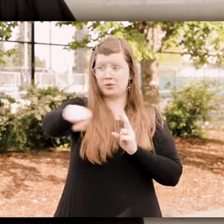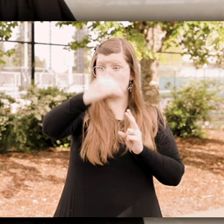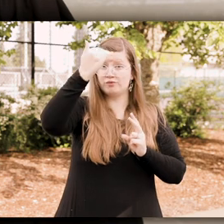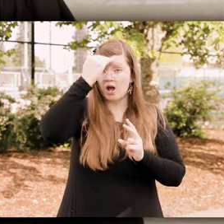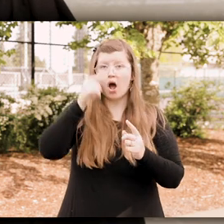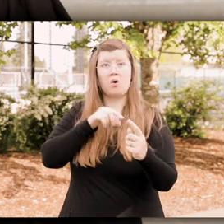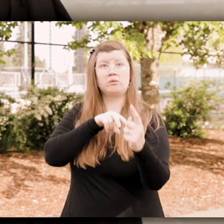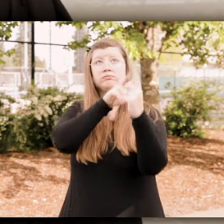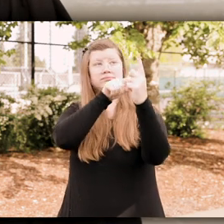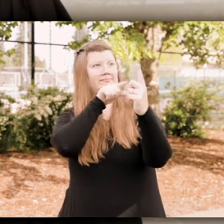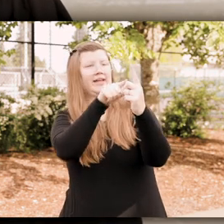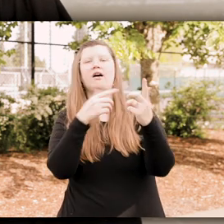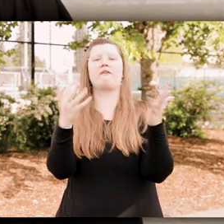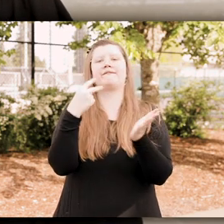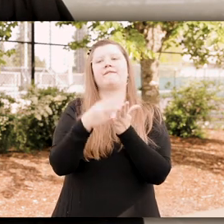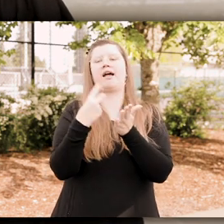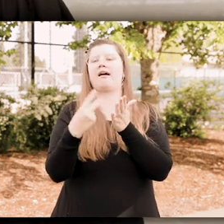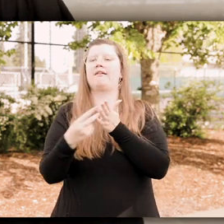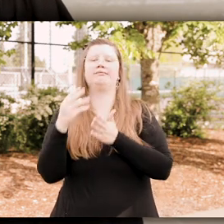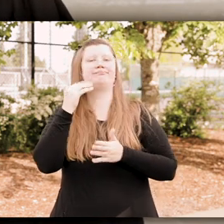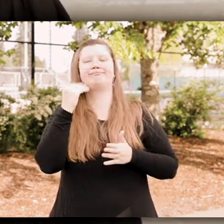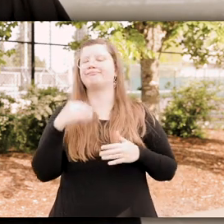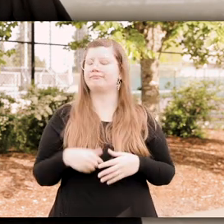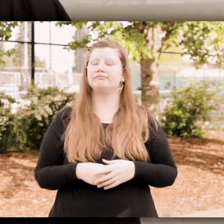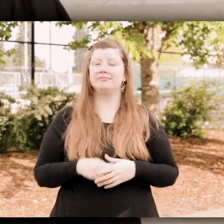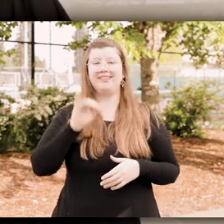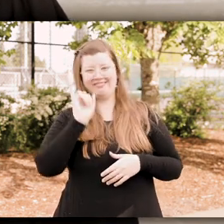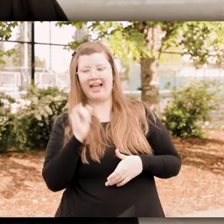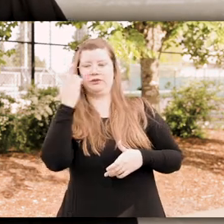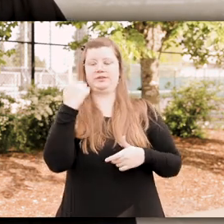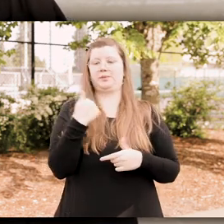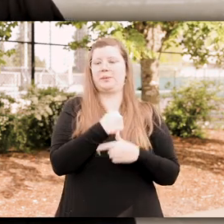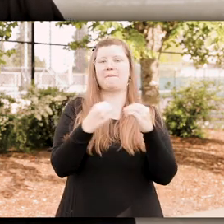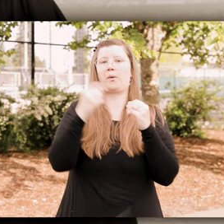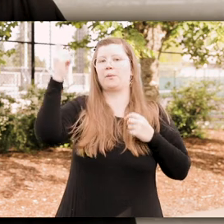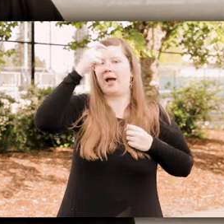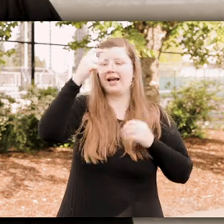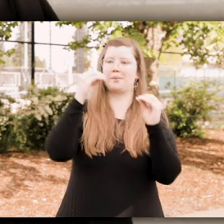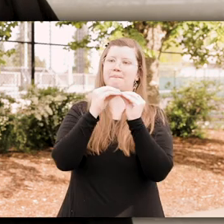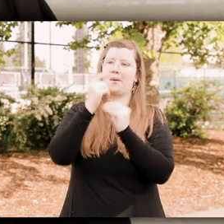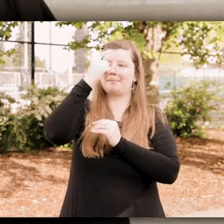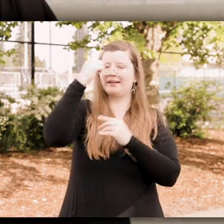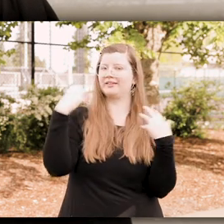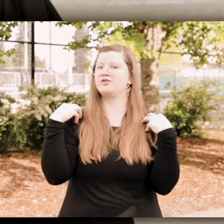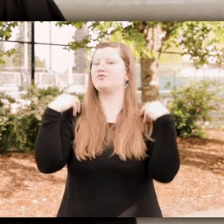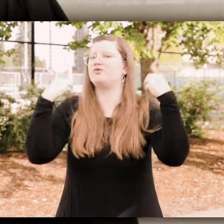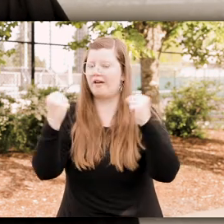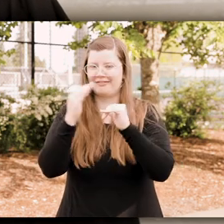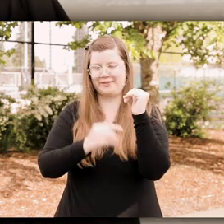That's why we're wiser and more mentally strong than you are. But it's absolutely essential to learn from these